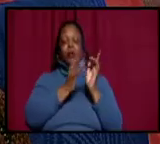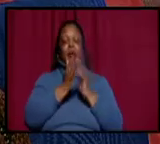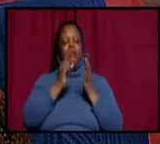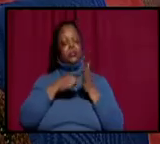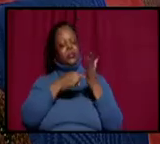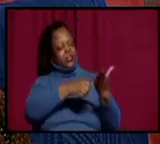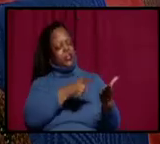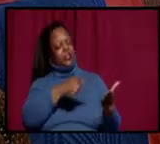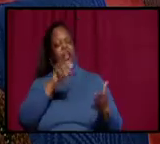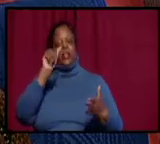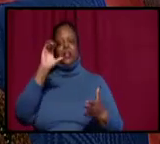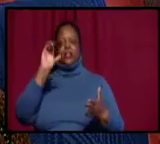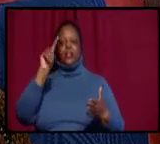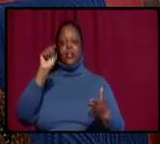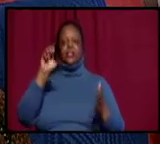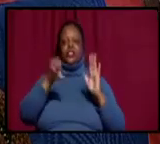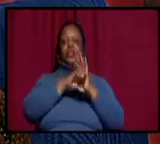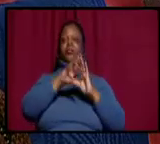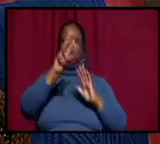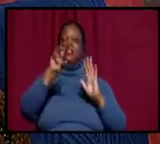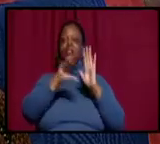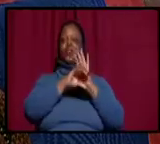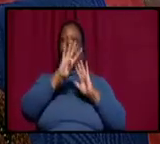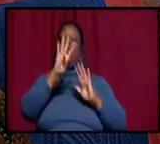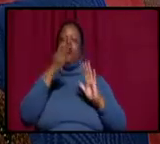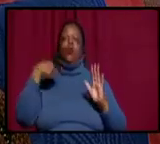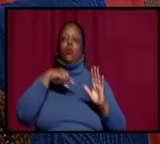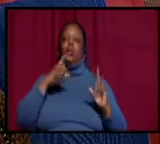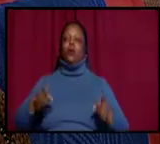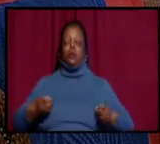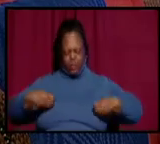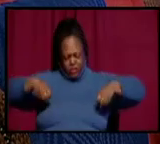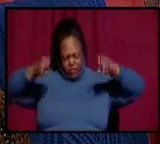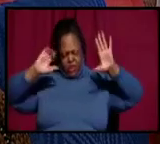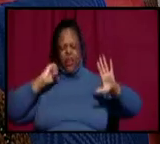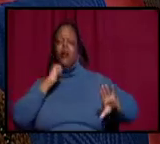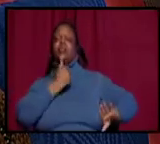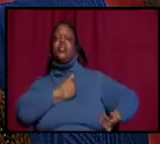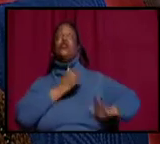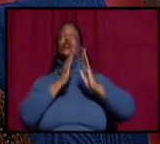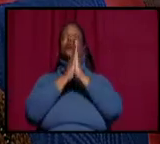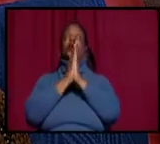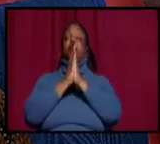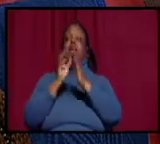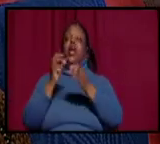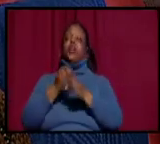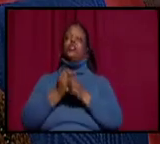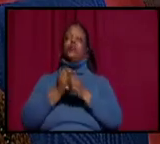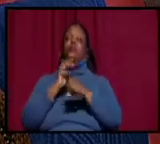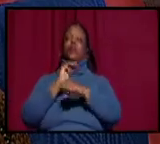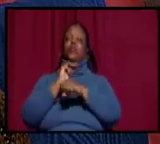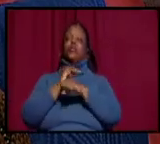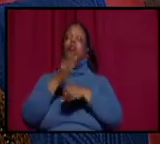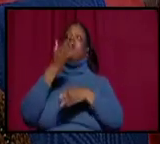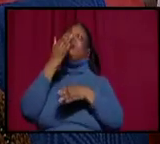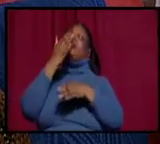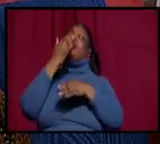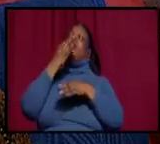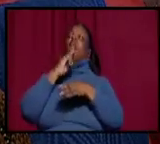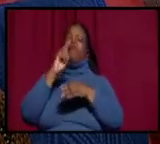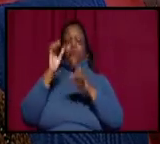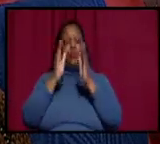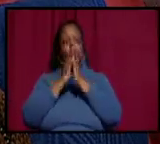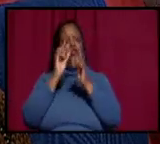in Acts 6:4 that we will give ourselves to prayer and to the ministry of the word. Our passion